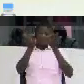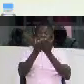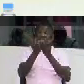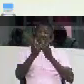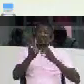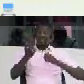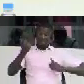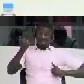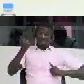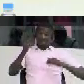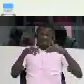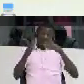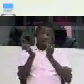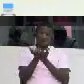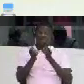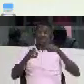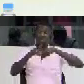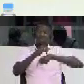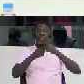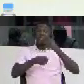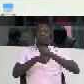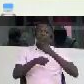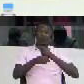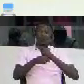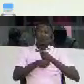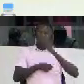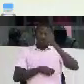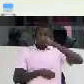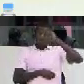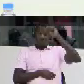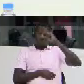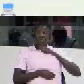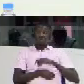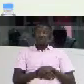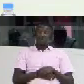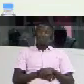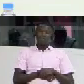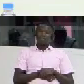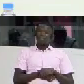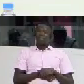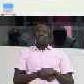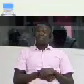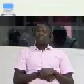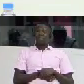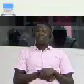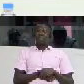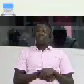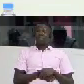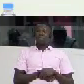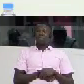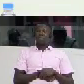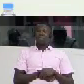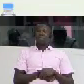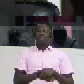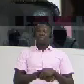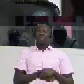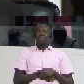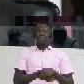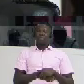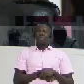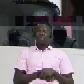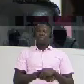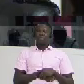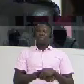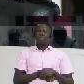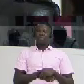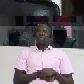biir Gambia Police Force and in those days. The field force in those days was the backup to the police. As the armed wing